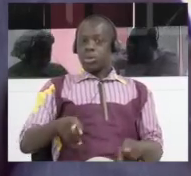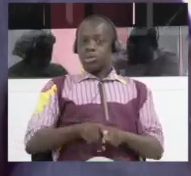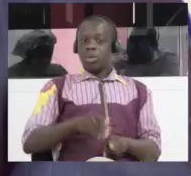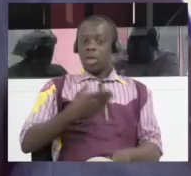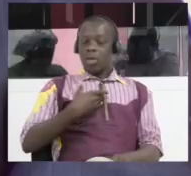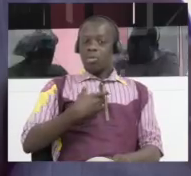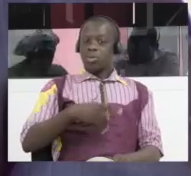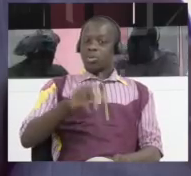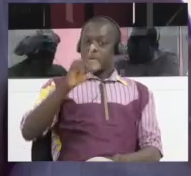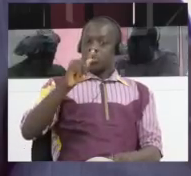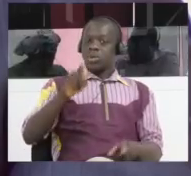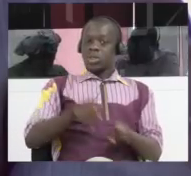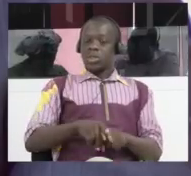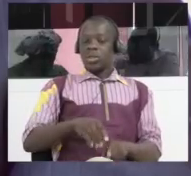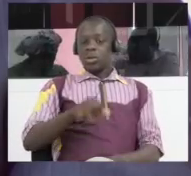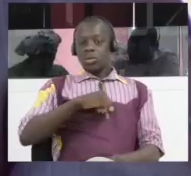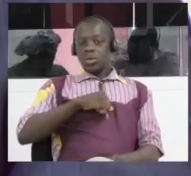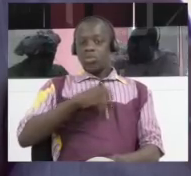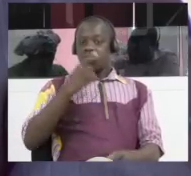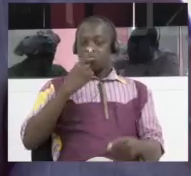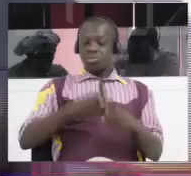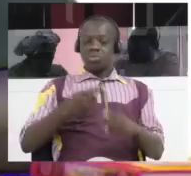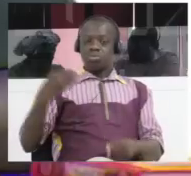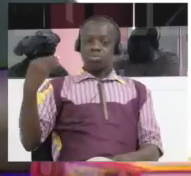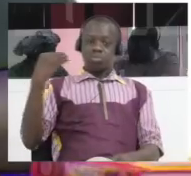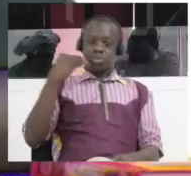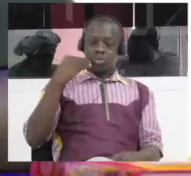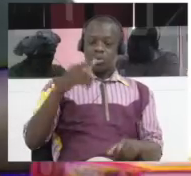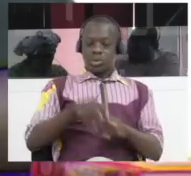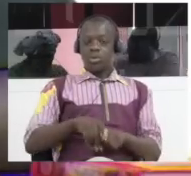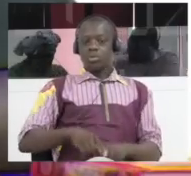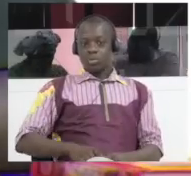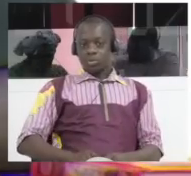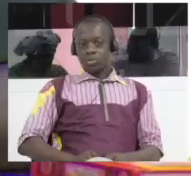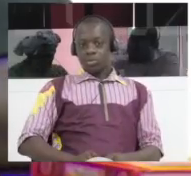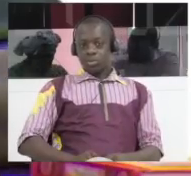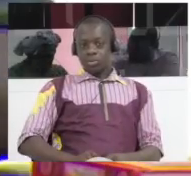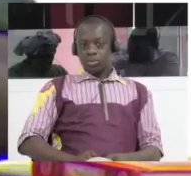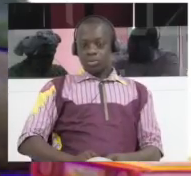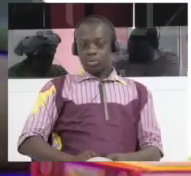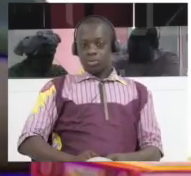then had a little bit of an exaggerated sense of ego and importance.